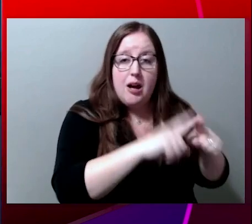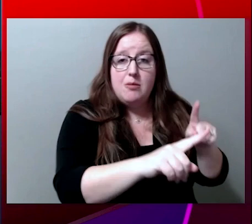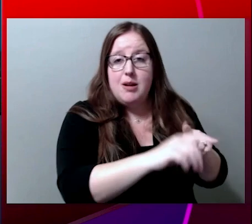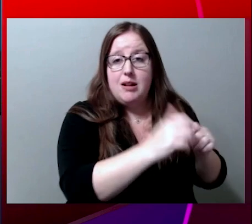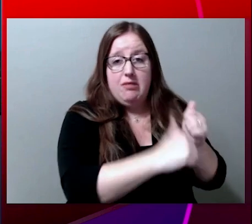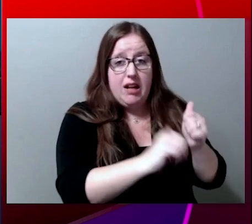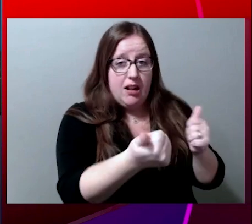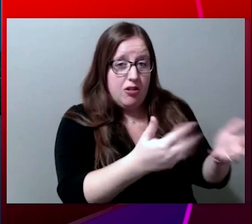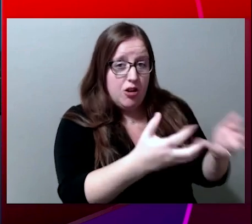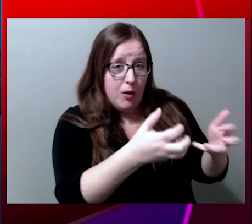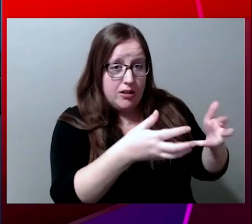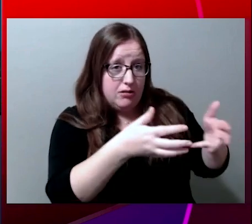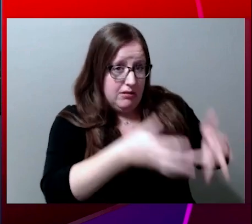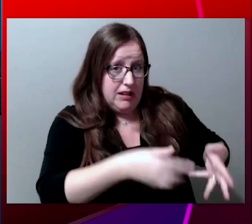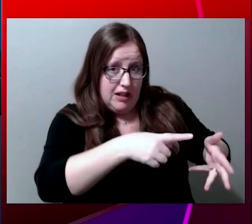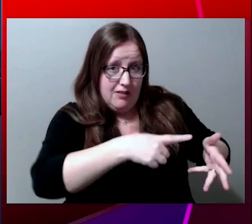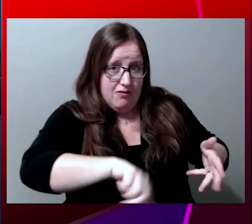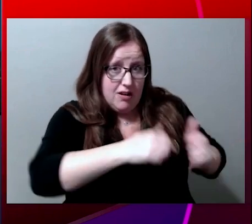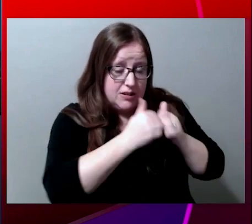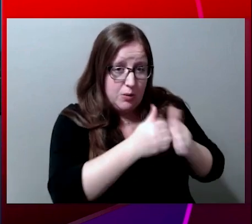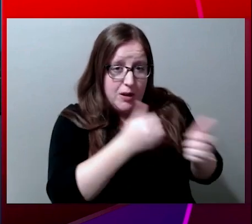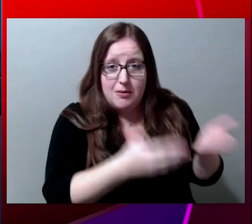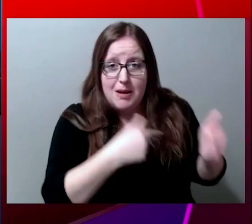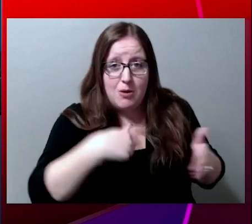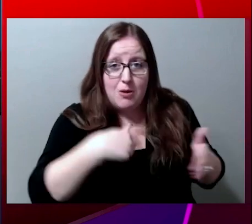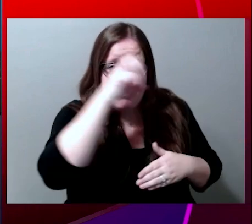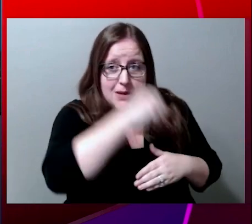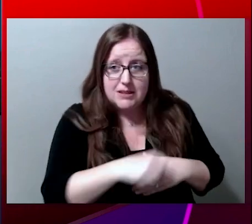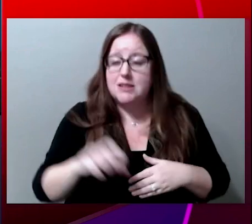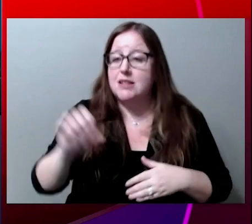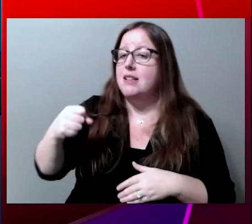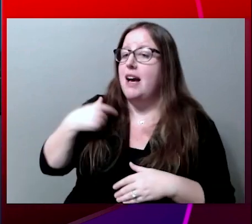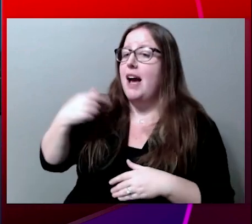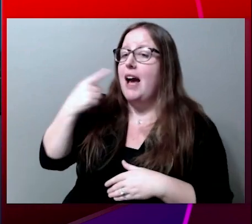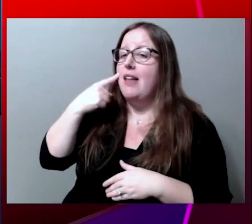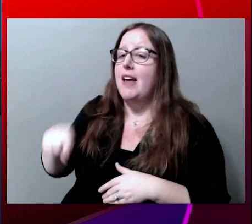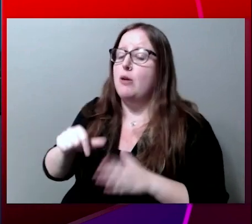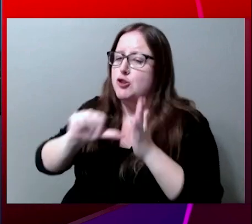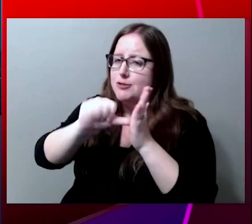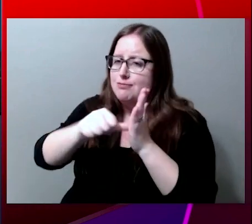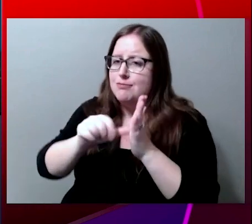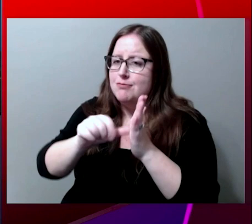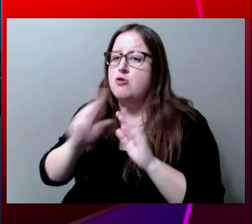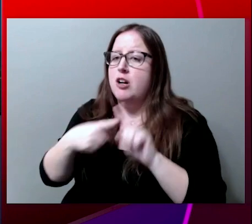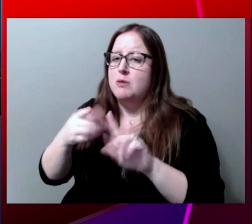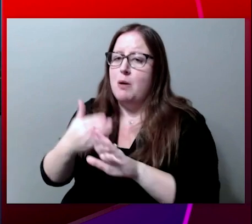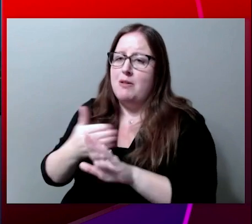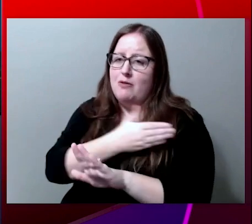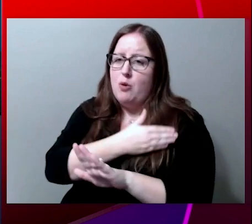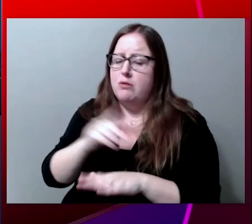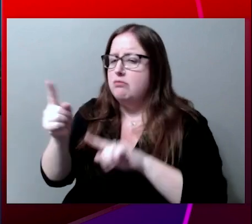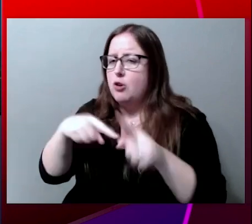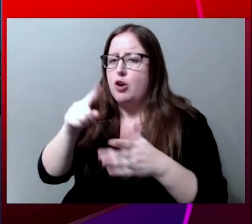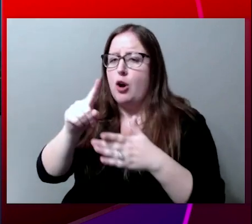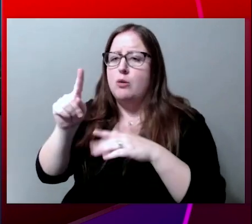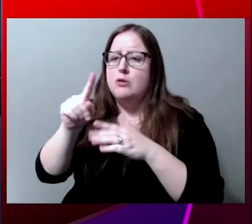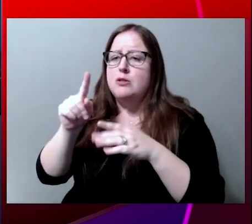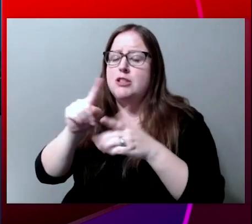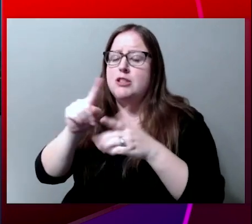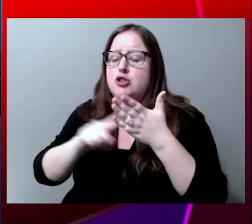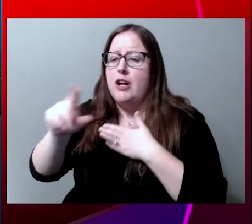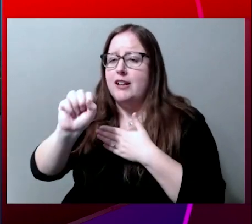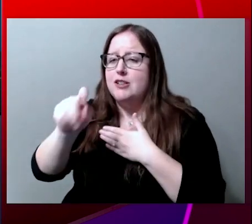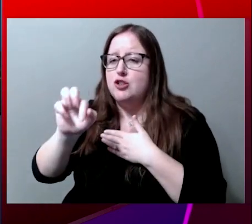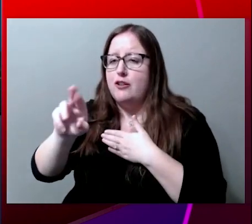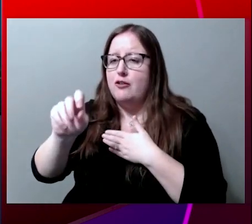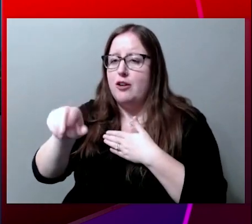you want to leave our viewers with that maybe we missed? Yeah, I think I would just reiterate what we talked about earlier. Go check out Serverless Land Workflows Collection.